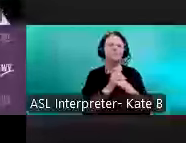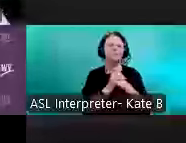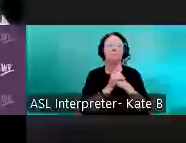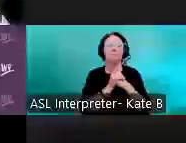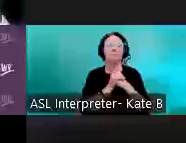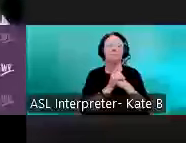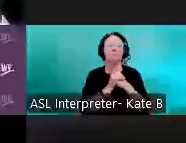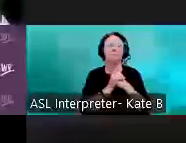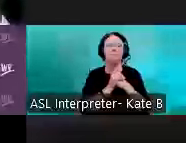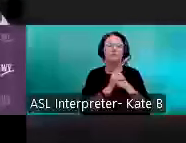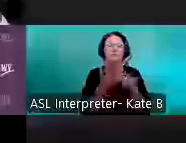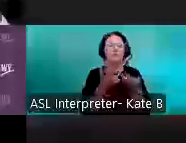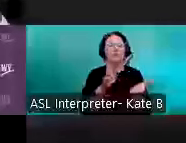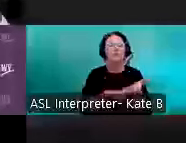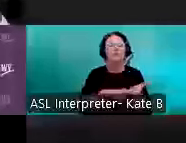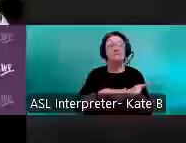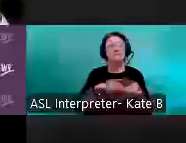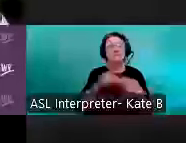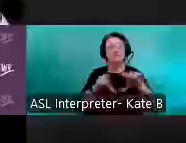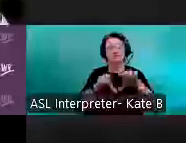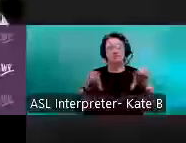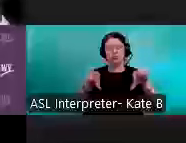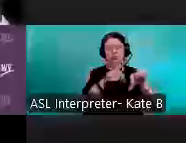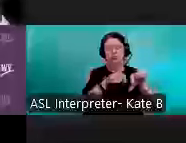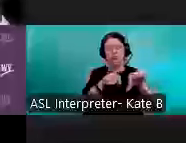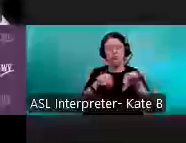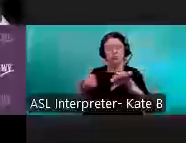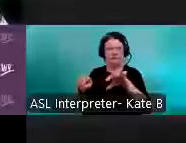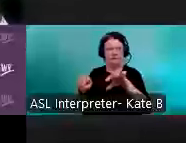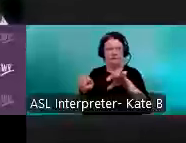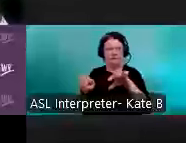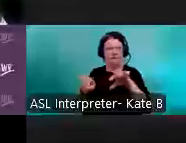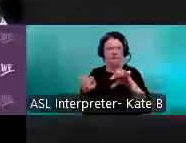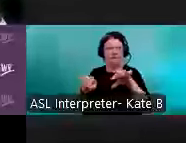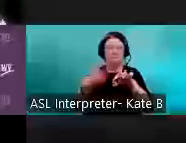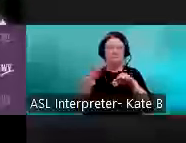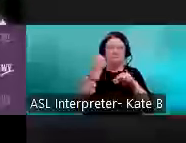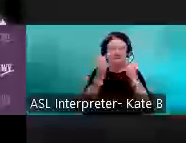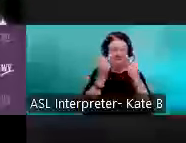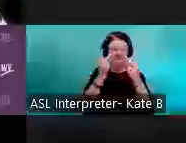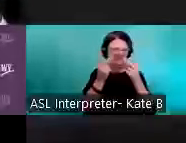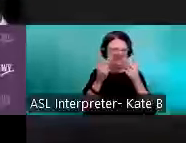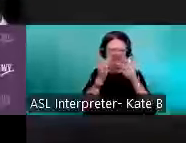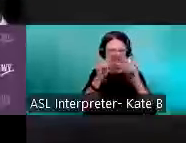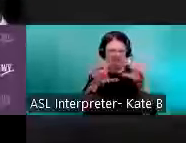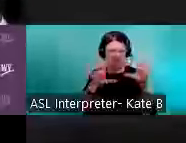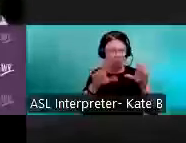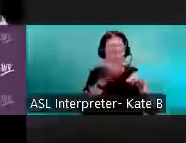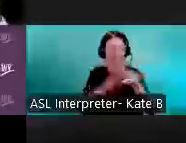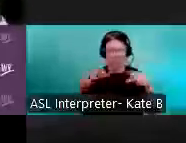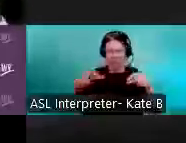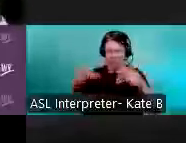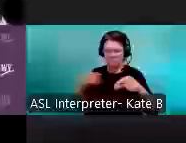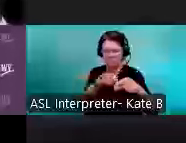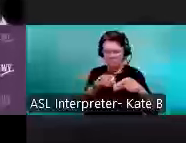A signature guide if you are signing the poll book and maybe you have a hard time seeing, the signature guide can make